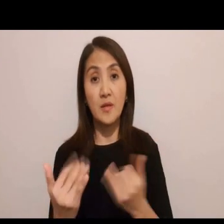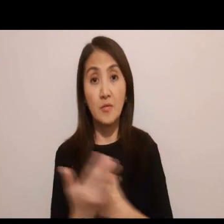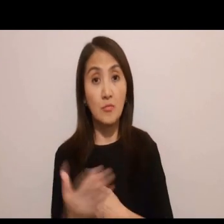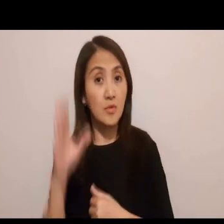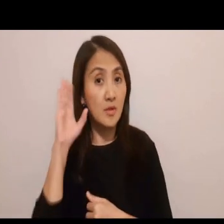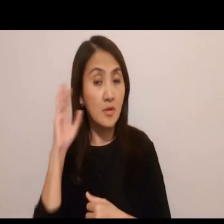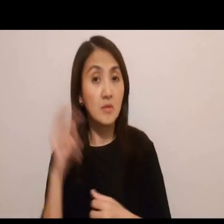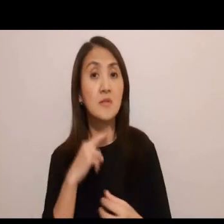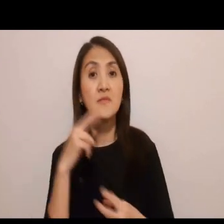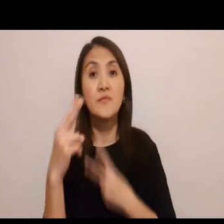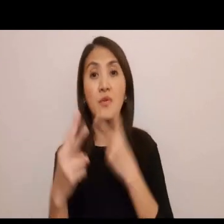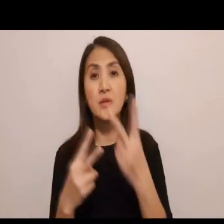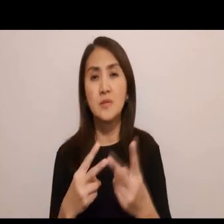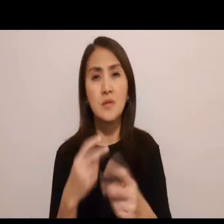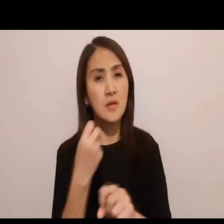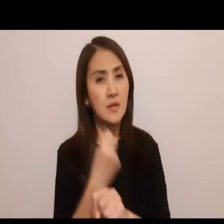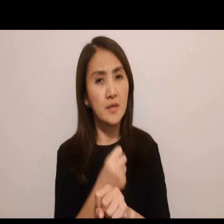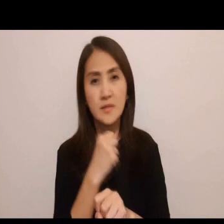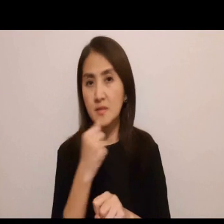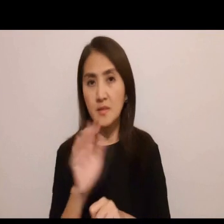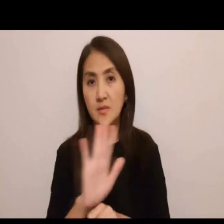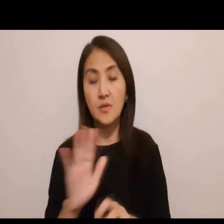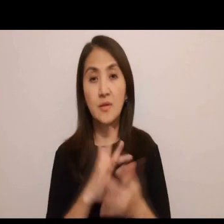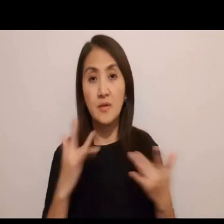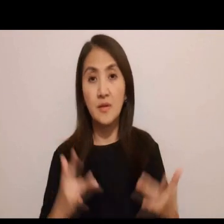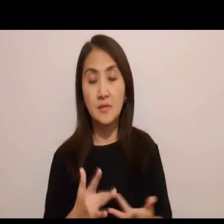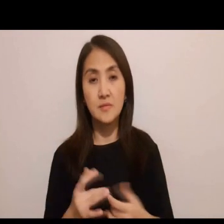If today you hear his voice, harden not your hearts.